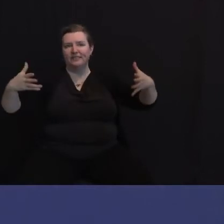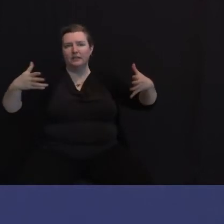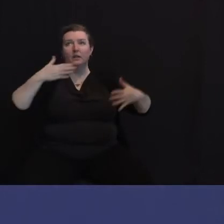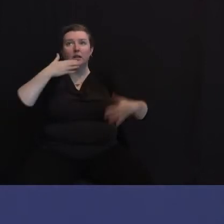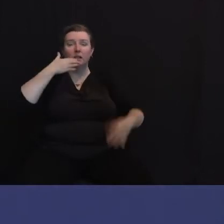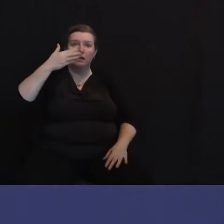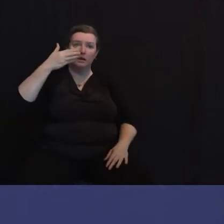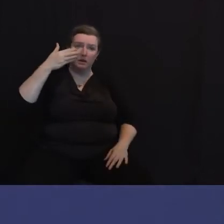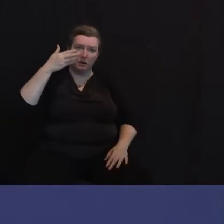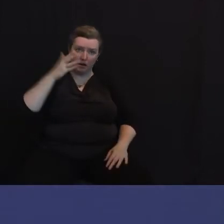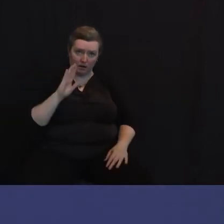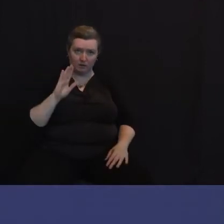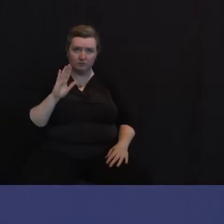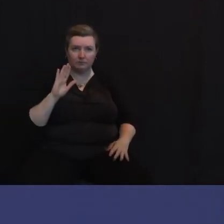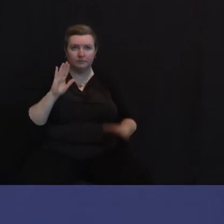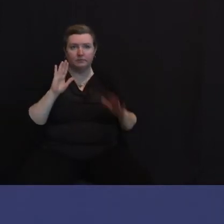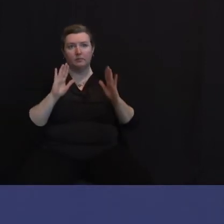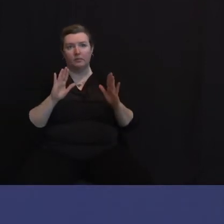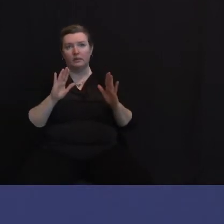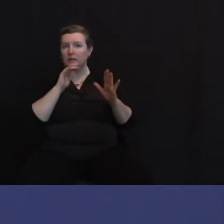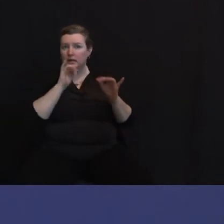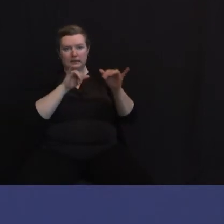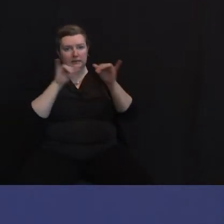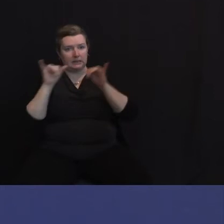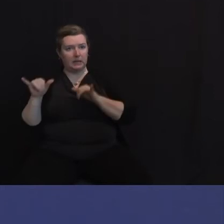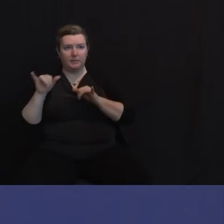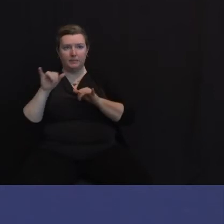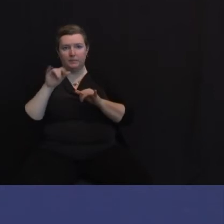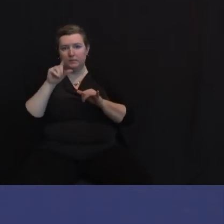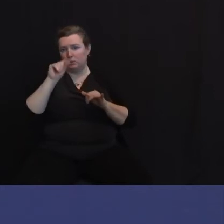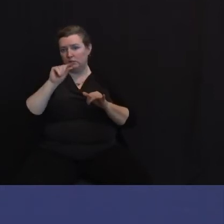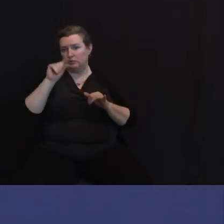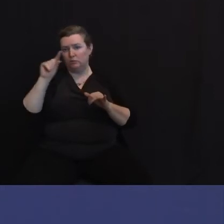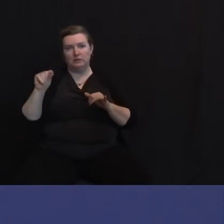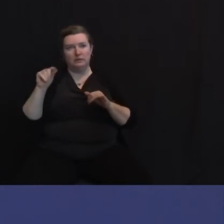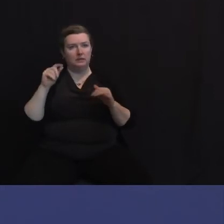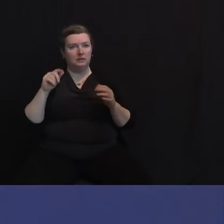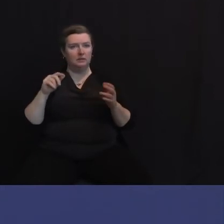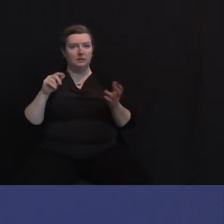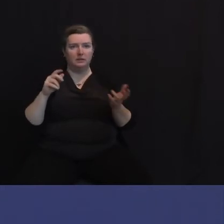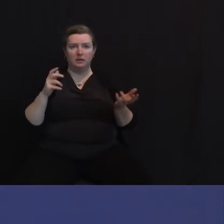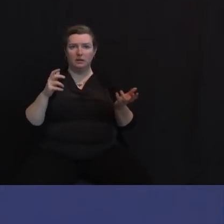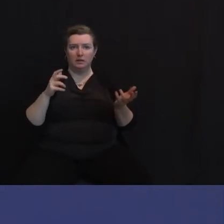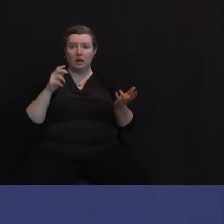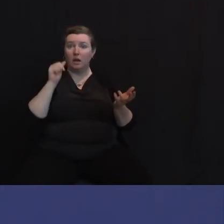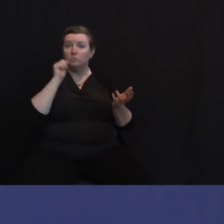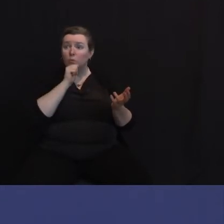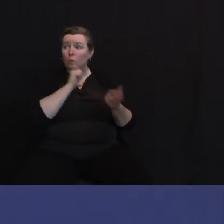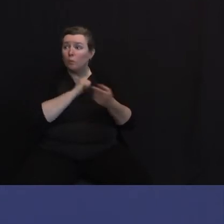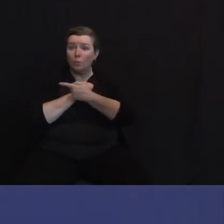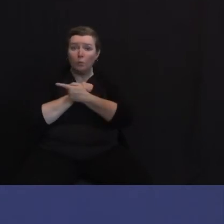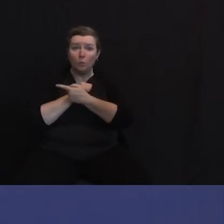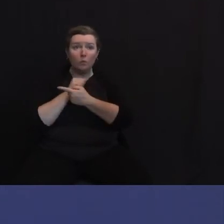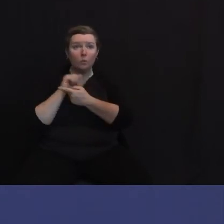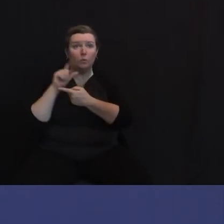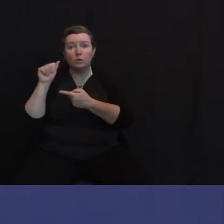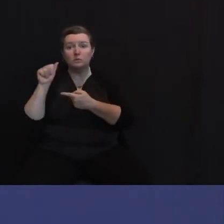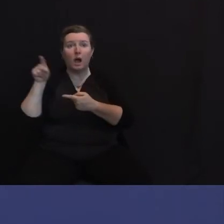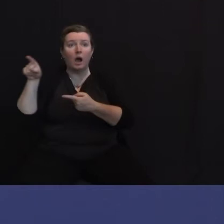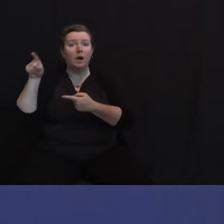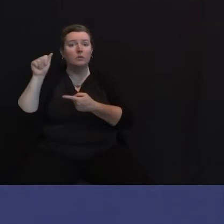these words. We're not like Los Angeles County is right now, or Arizona, where they're literally portioning. I believe in Los Angeles County, they